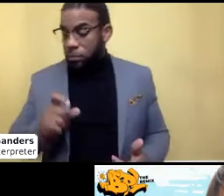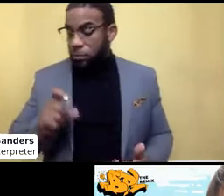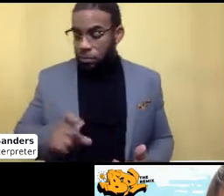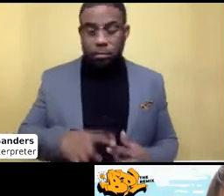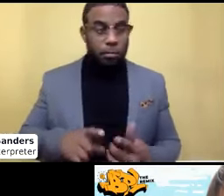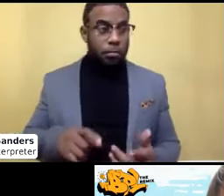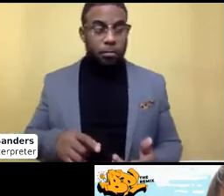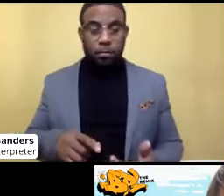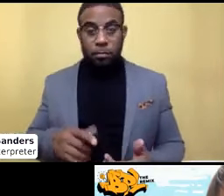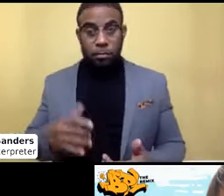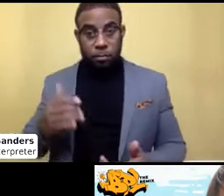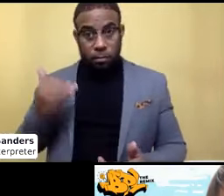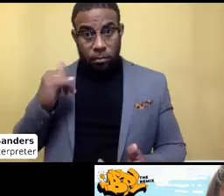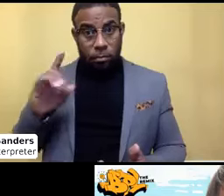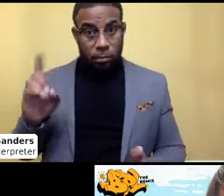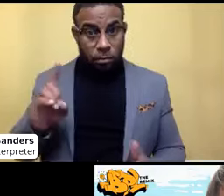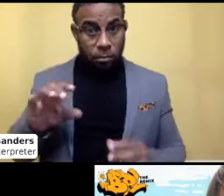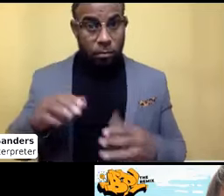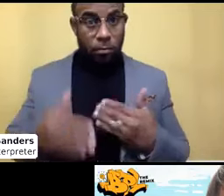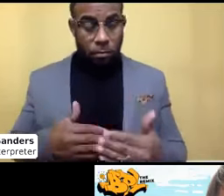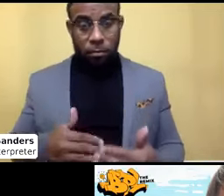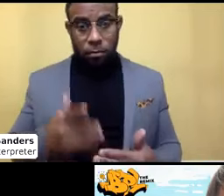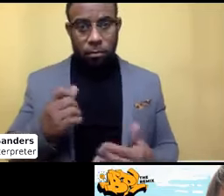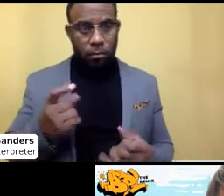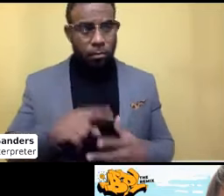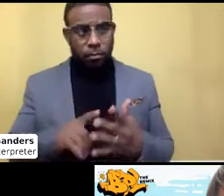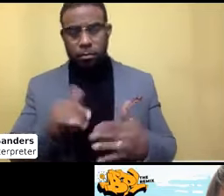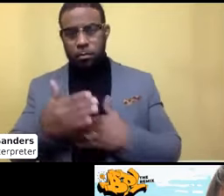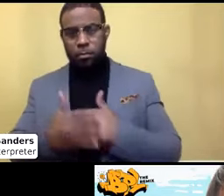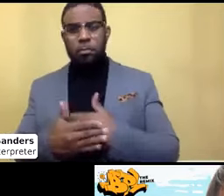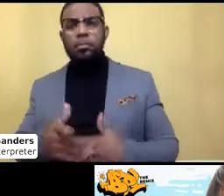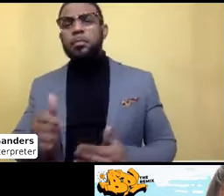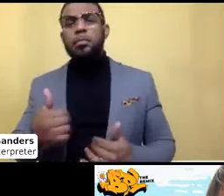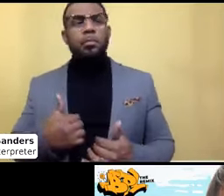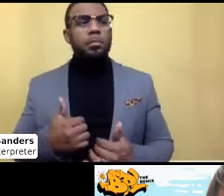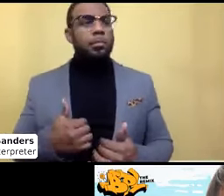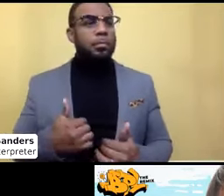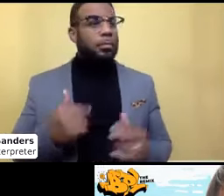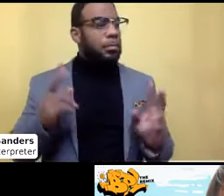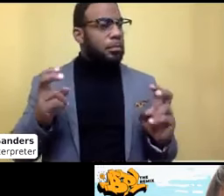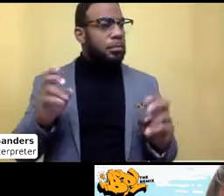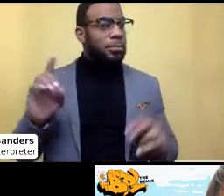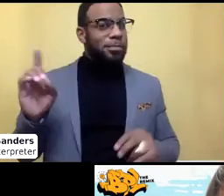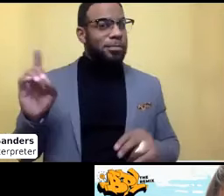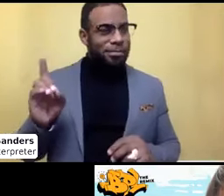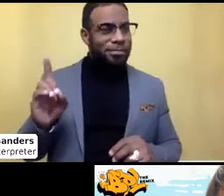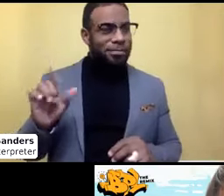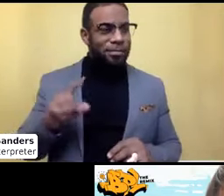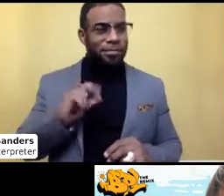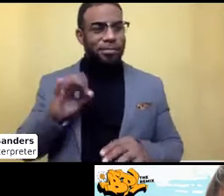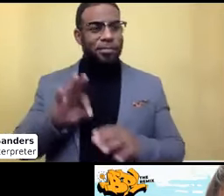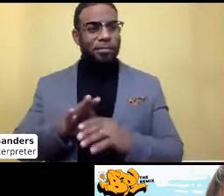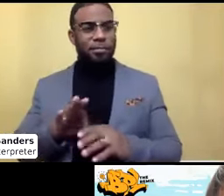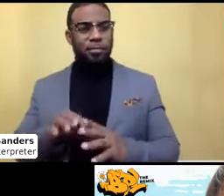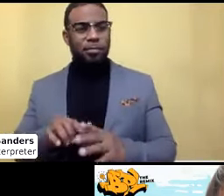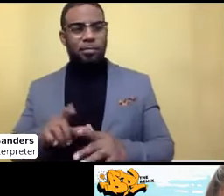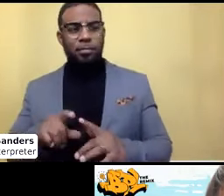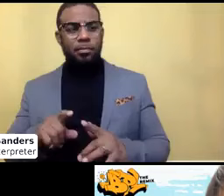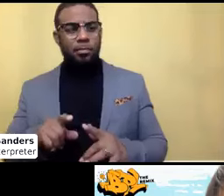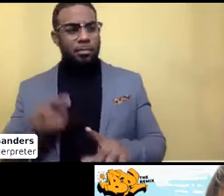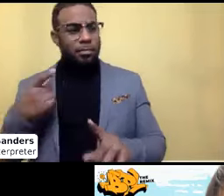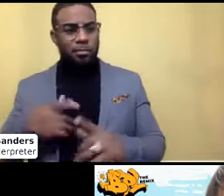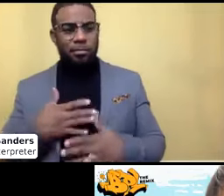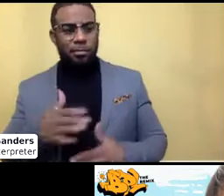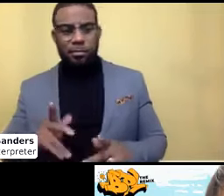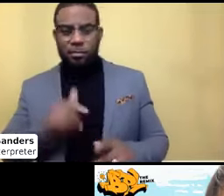but if the democratic process, because in a lot of these other countries, you're having quote unquote democracy where they're electing officials, but the will of the people